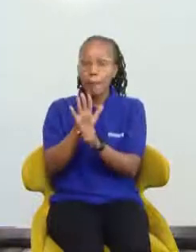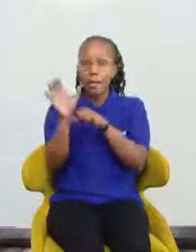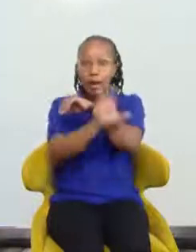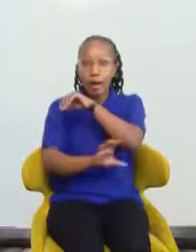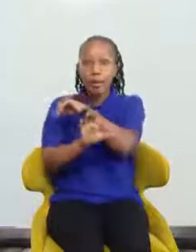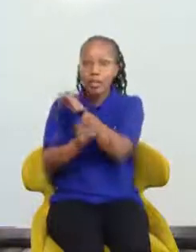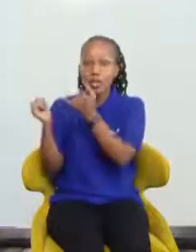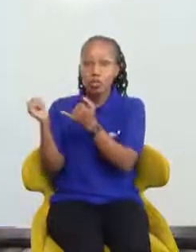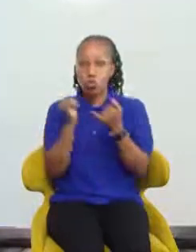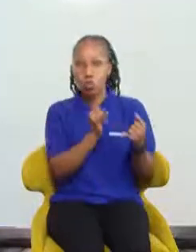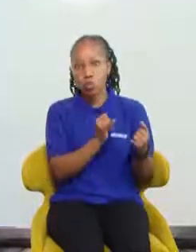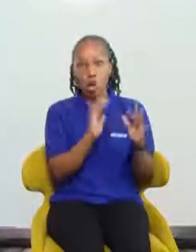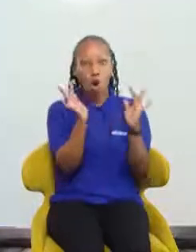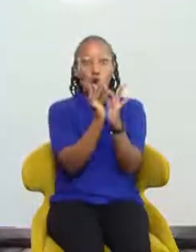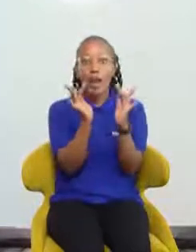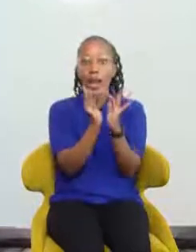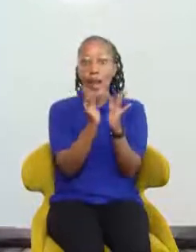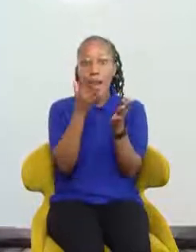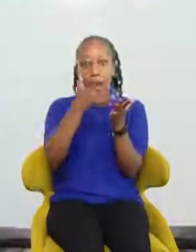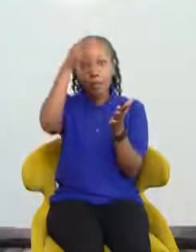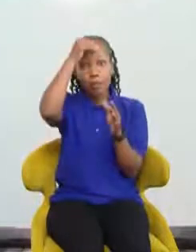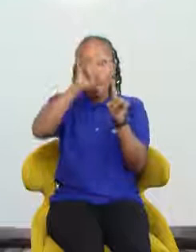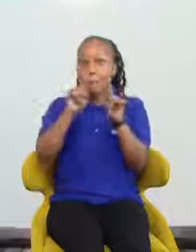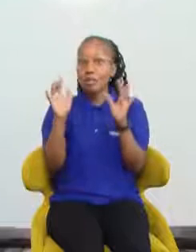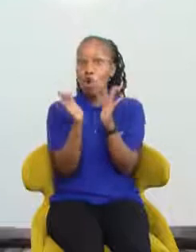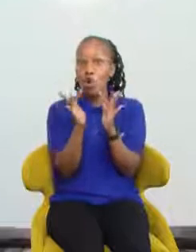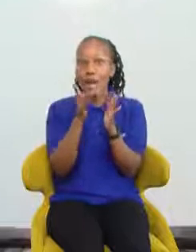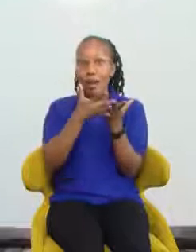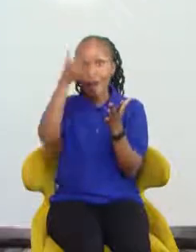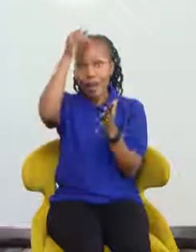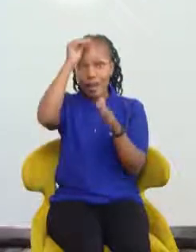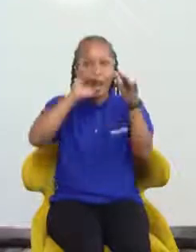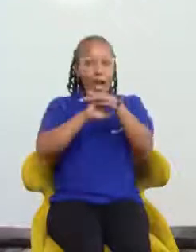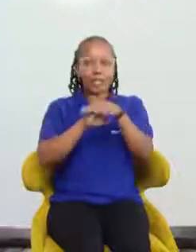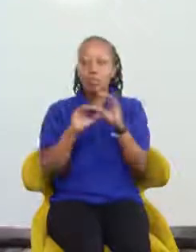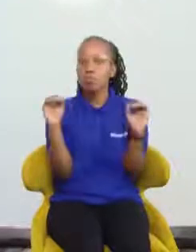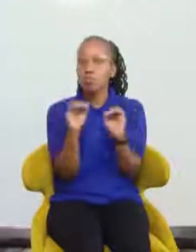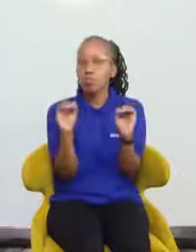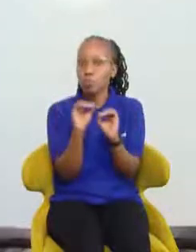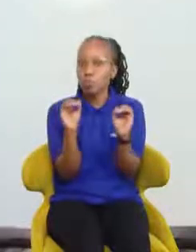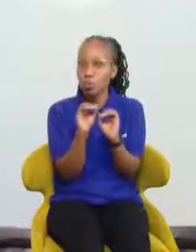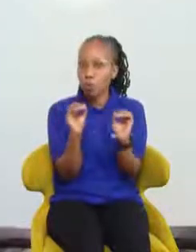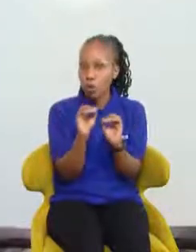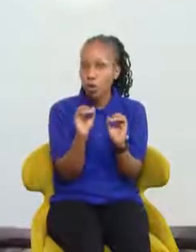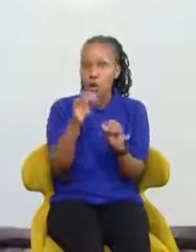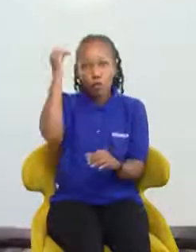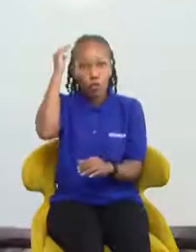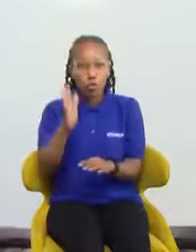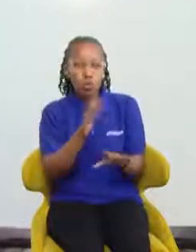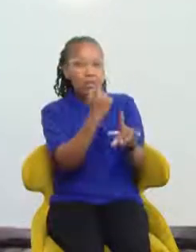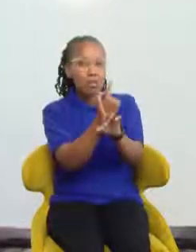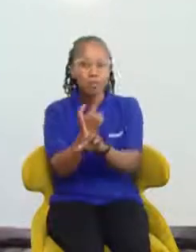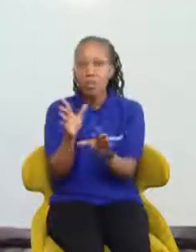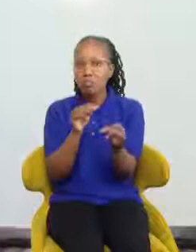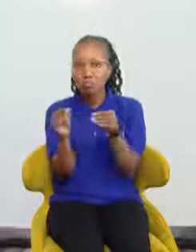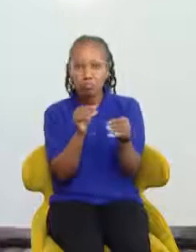introduced online learning. But online learning wasn't accessible to learners with various disabilities, such as the blind,